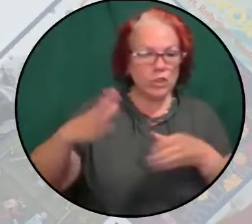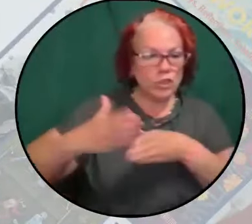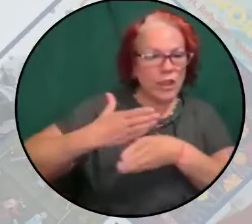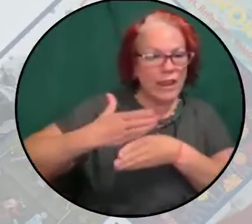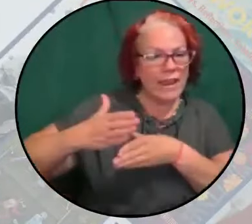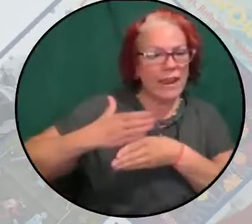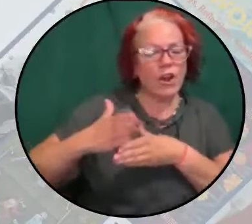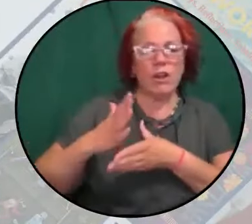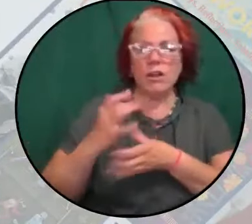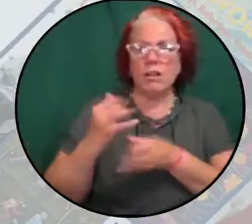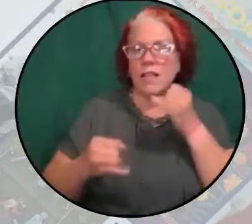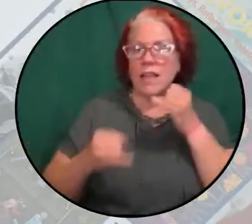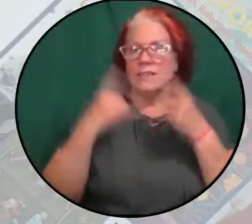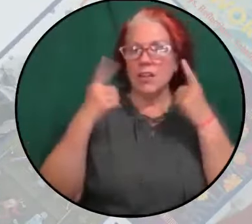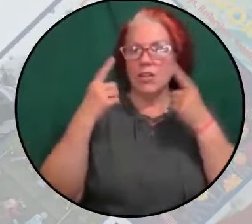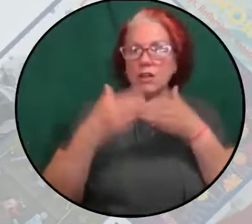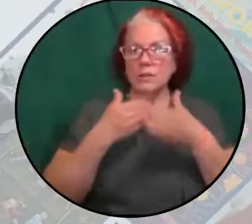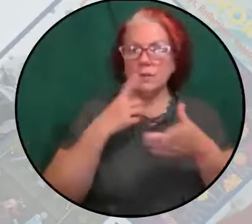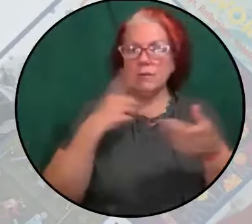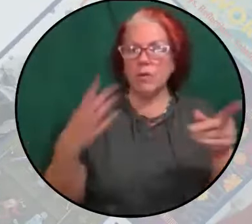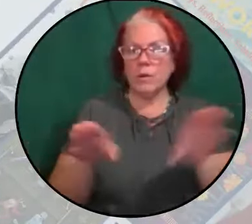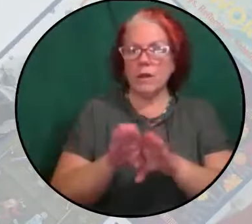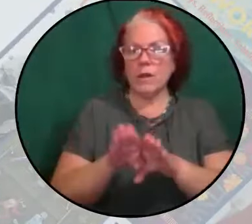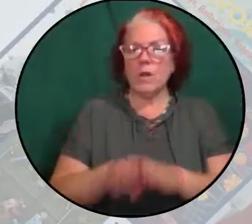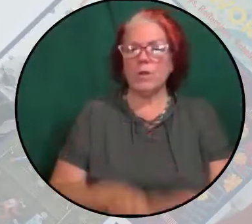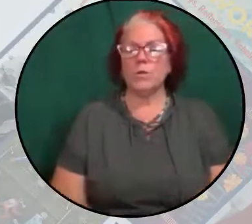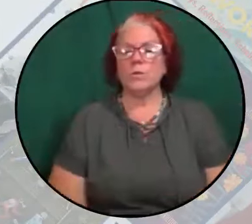any any thoughts before we close